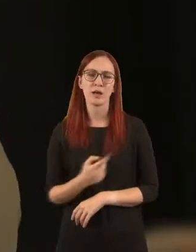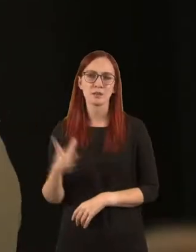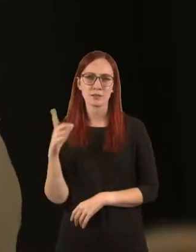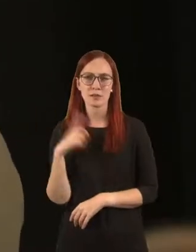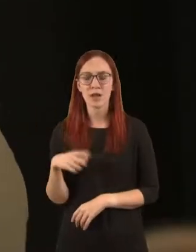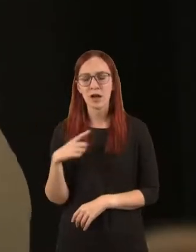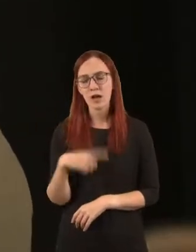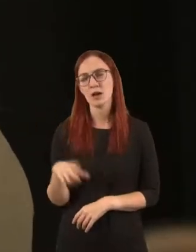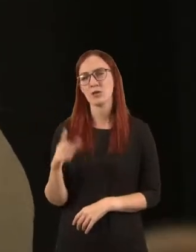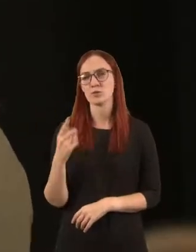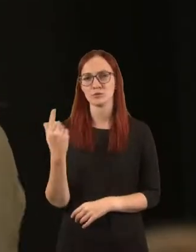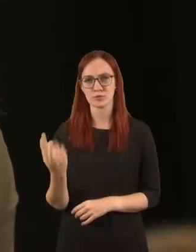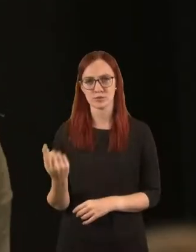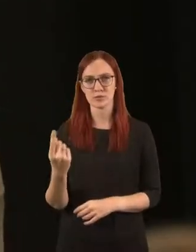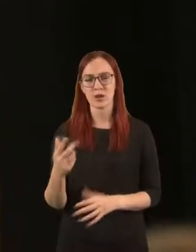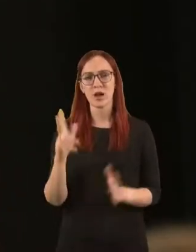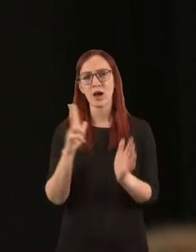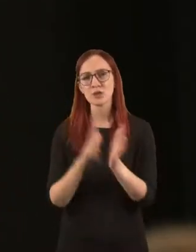flexible and